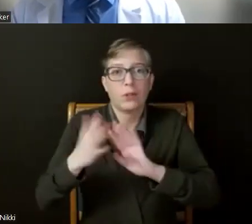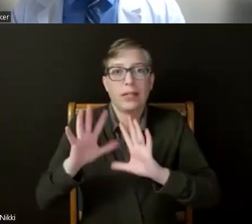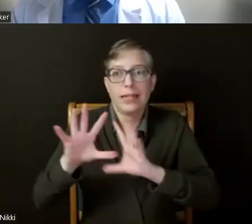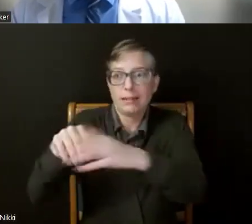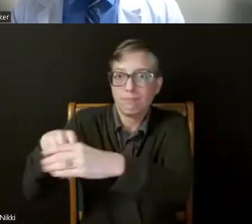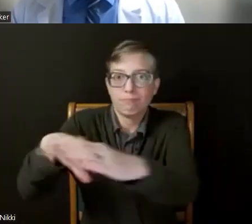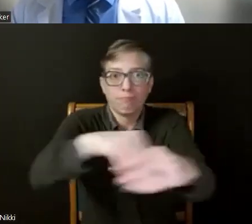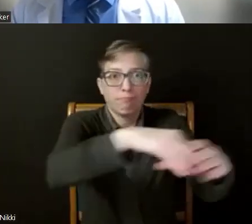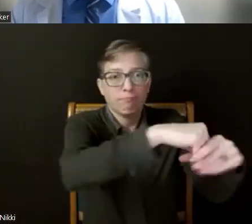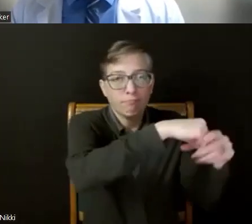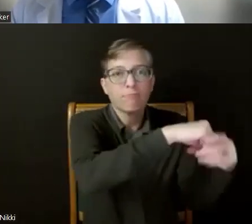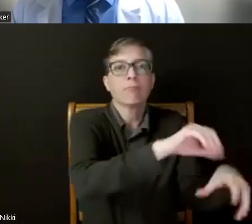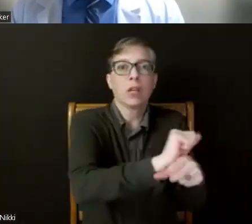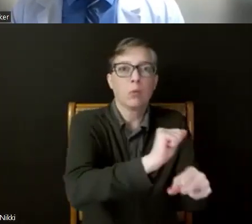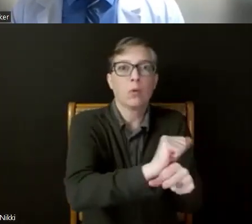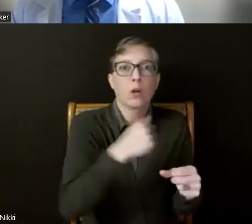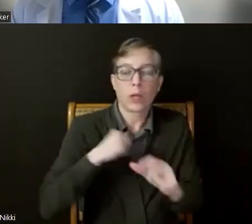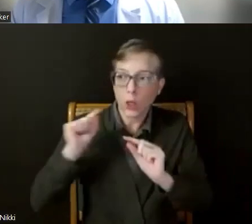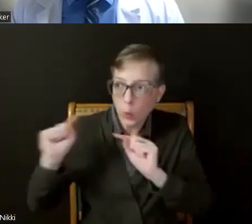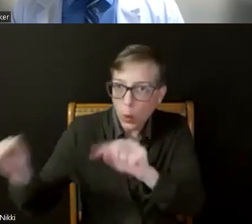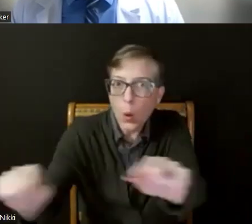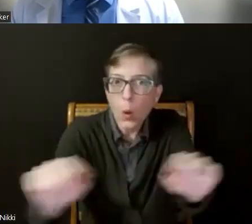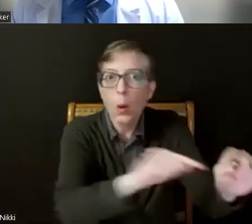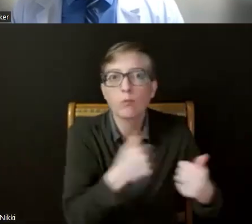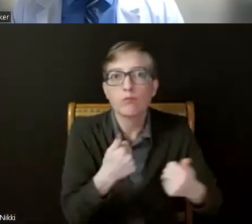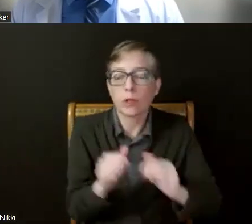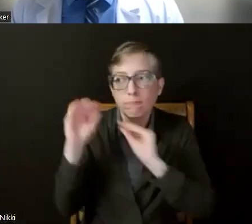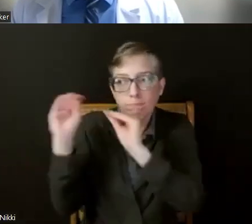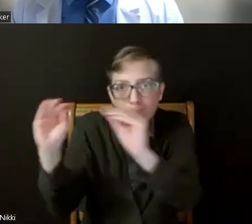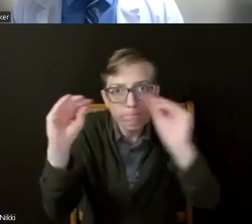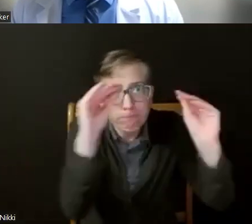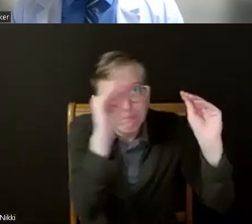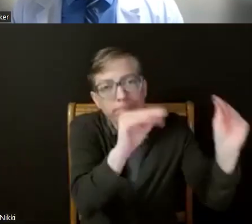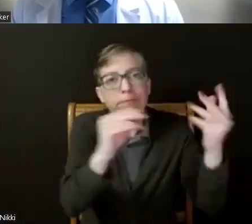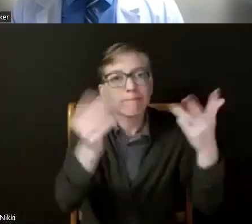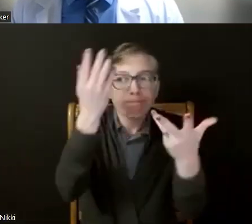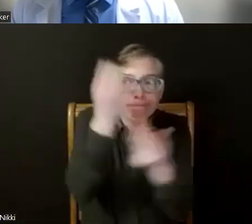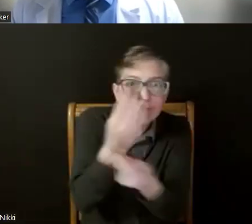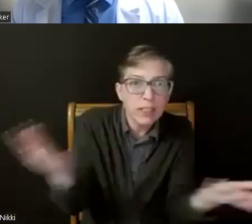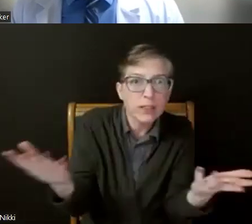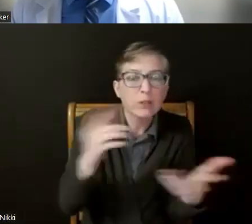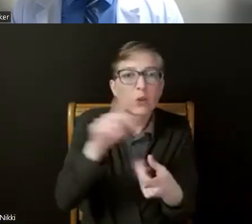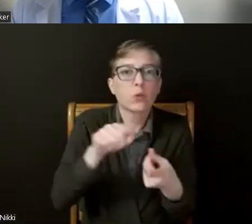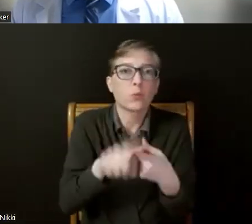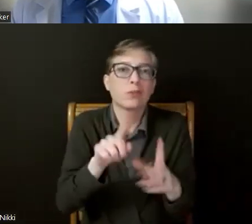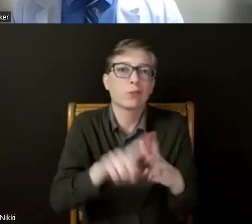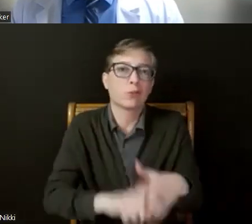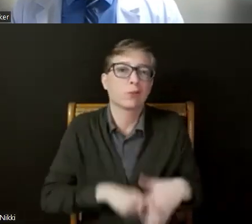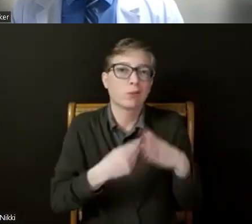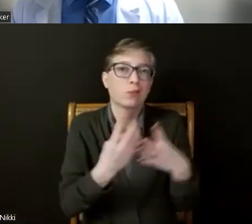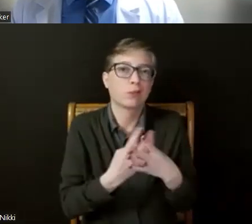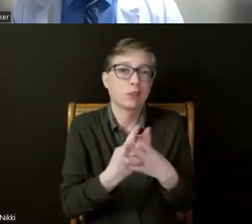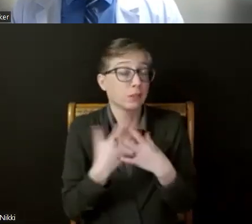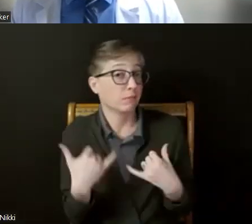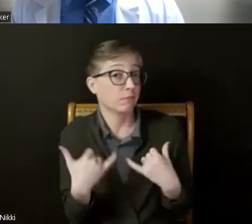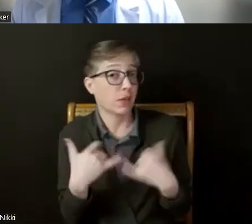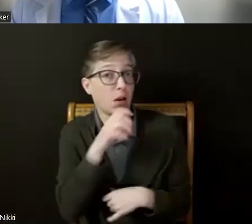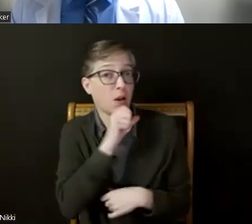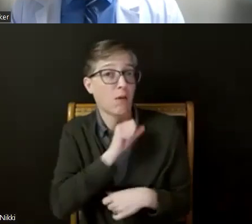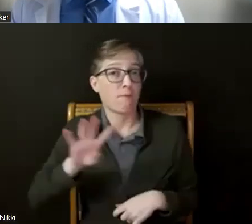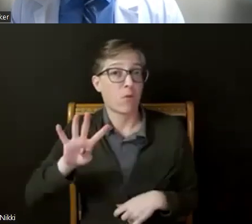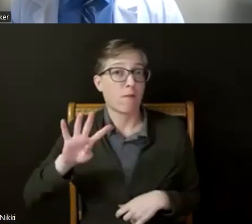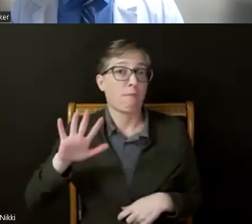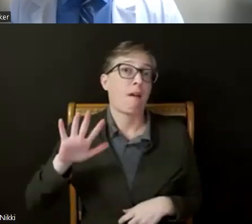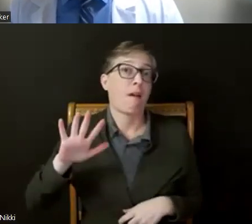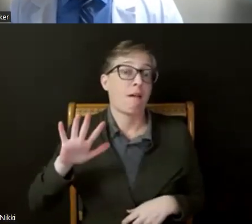get them to understand when screening that 45 is actually the new starting point, unless, like